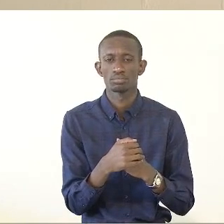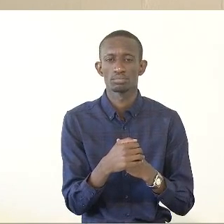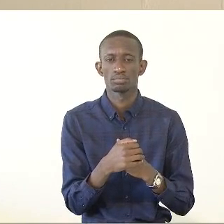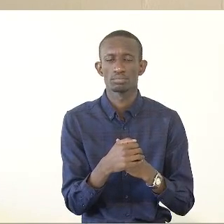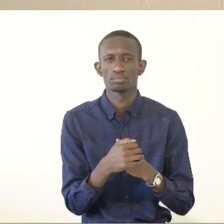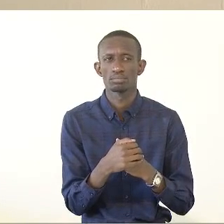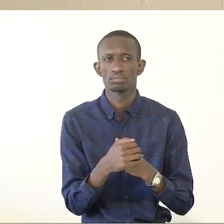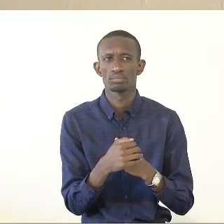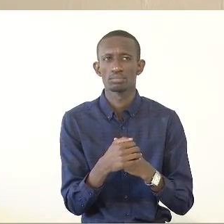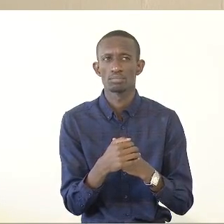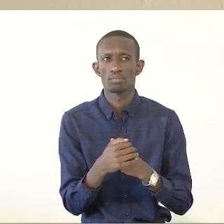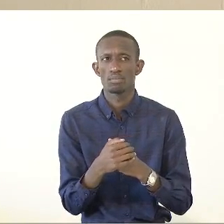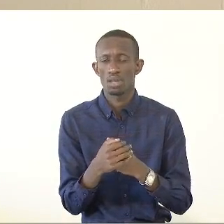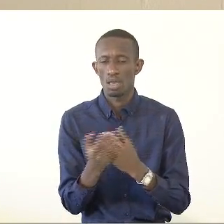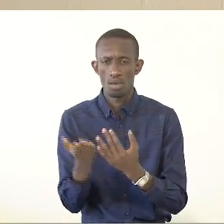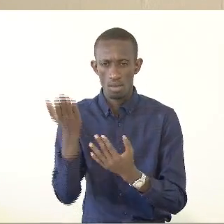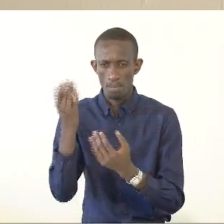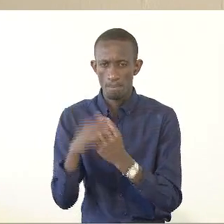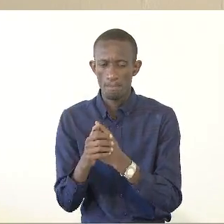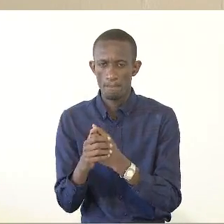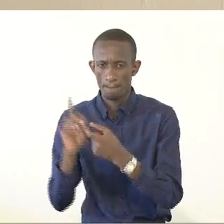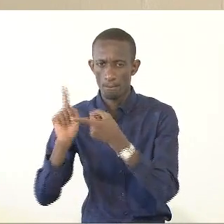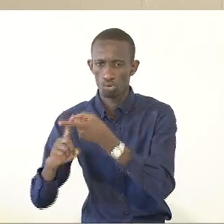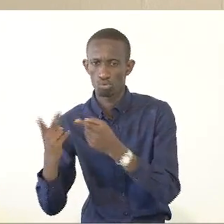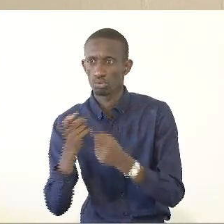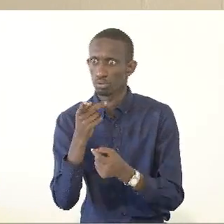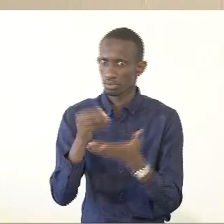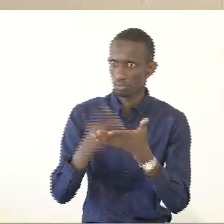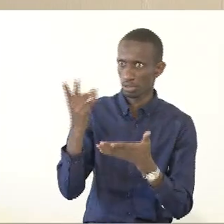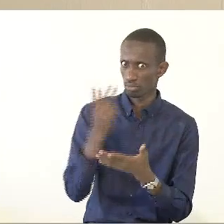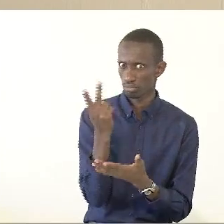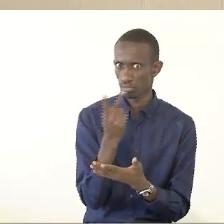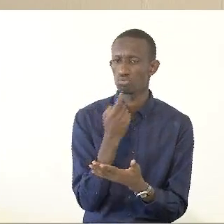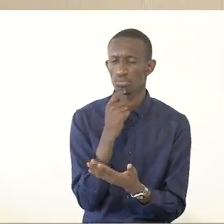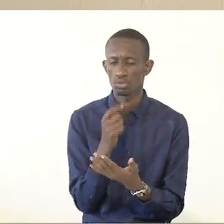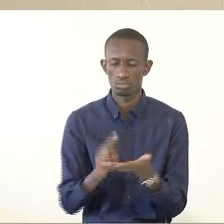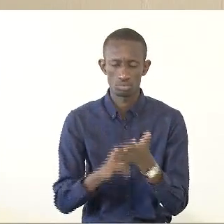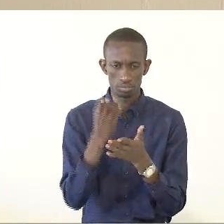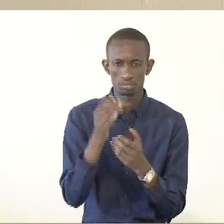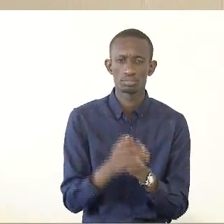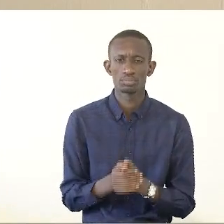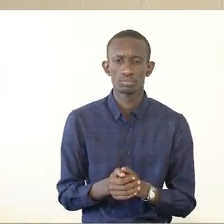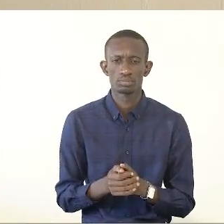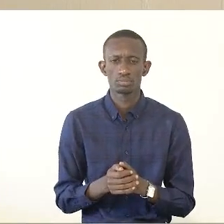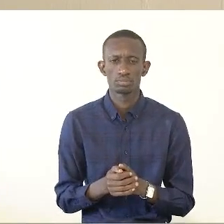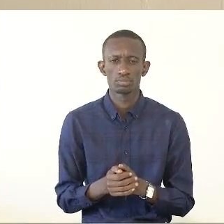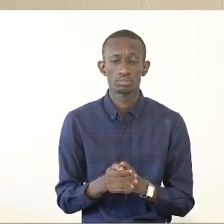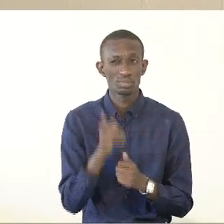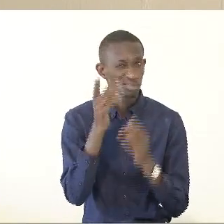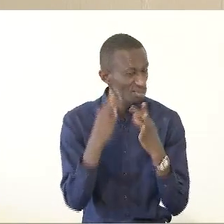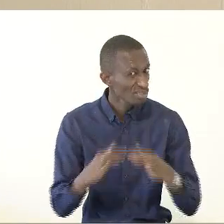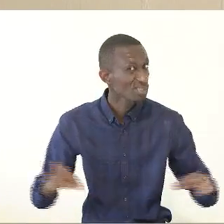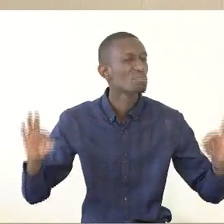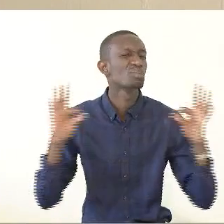what? And +2. Those are the values you will be using when you're solving it. It is very important. You